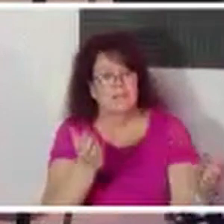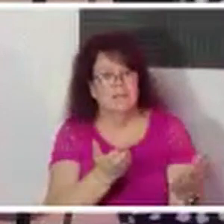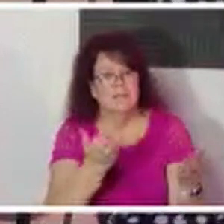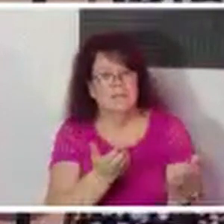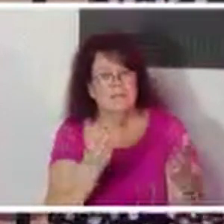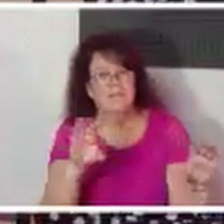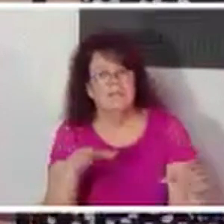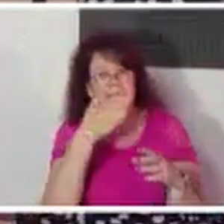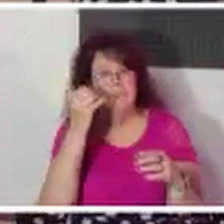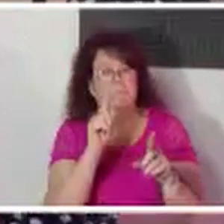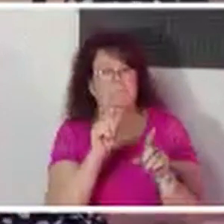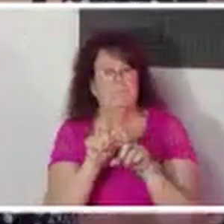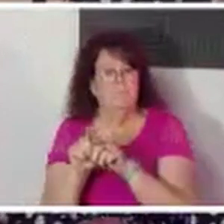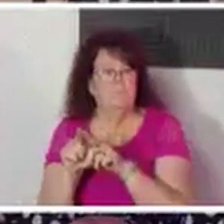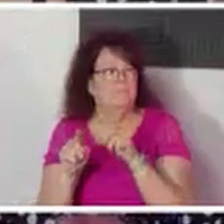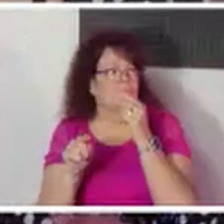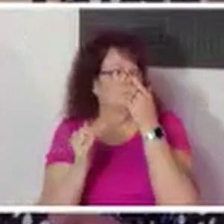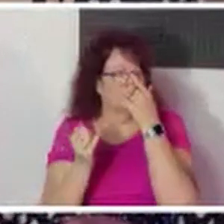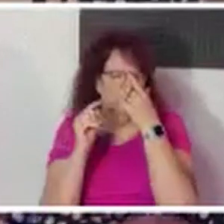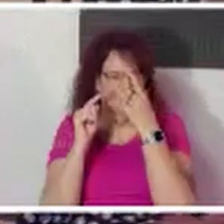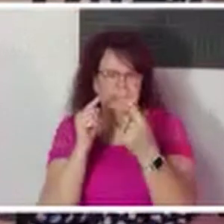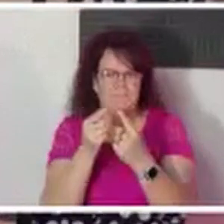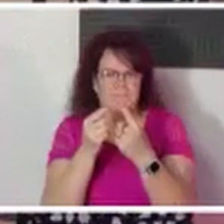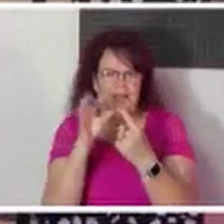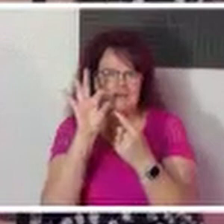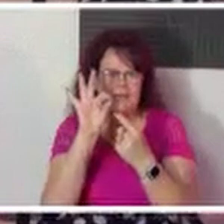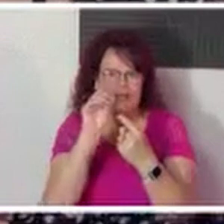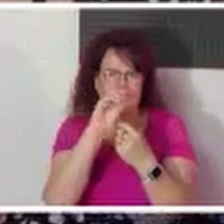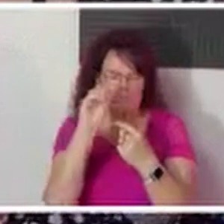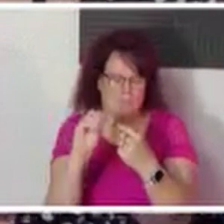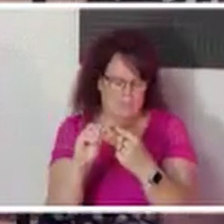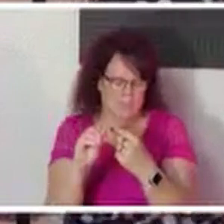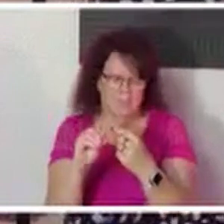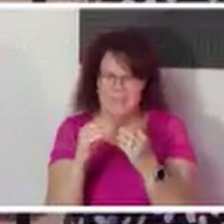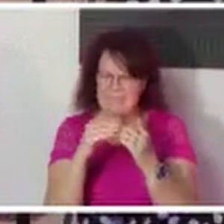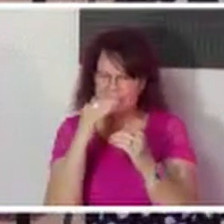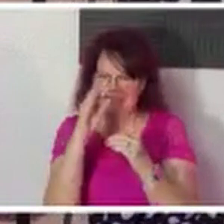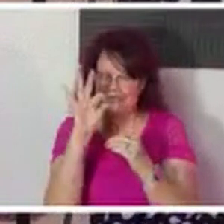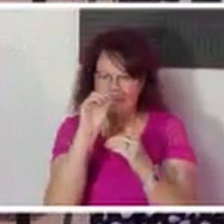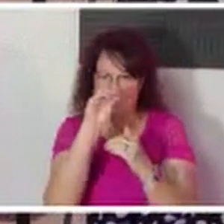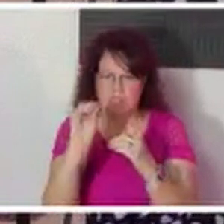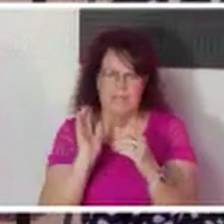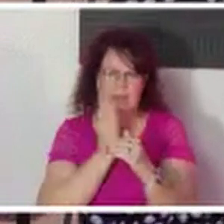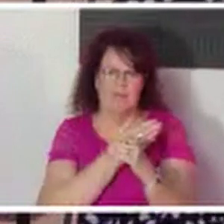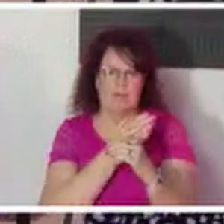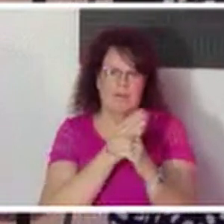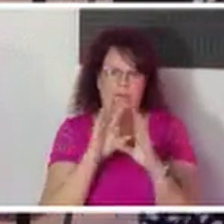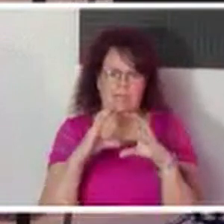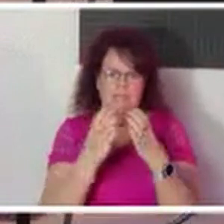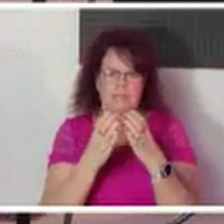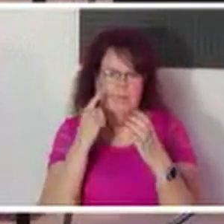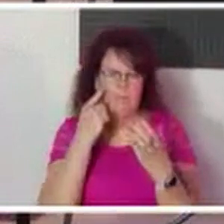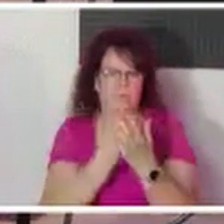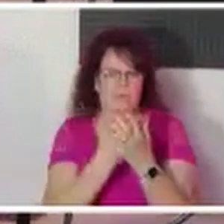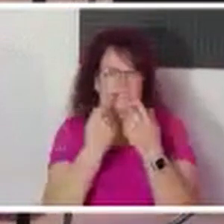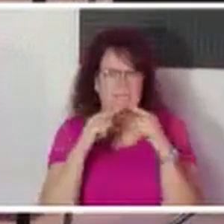well. At this point, 90%, it's over 90% of our cases are closing successfully,